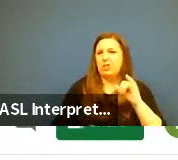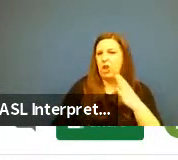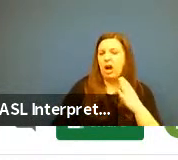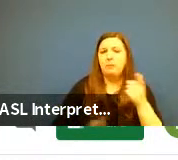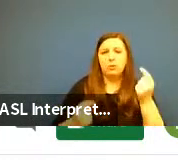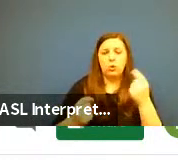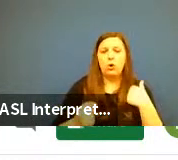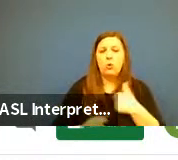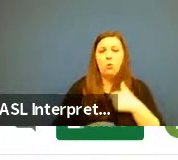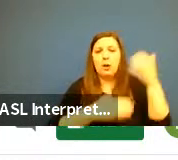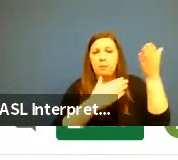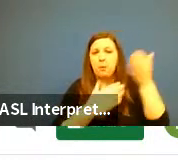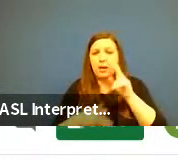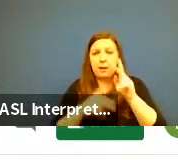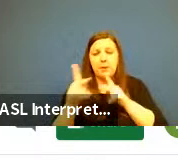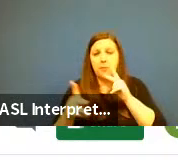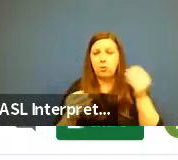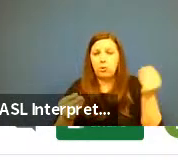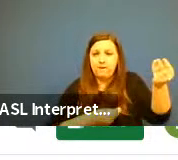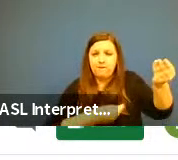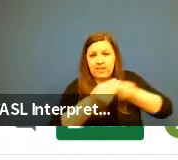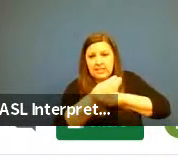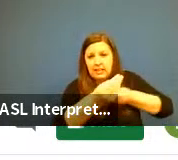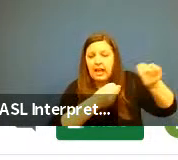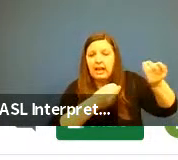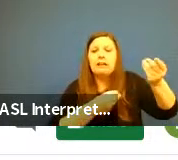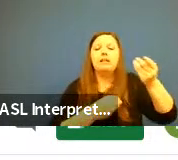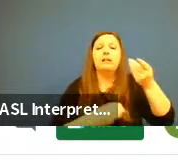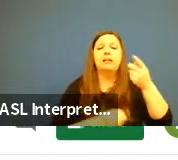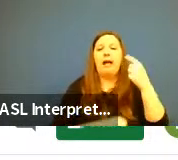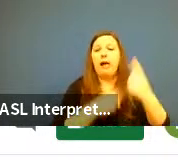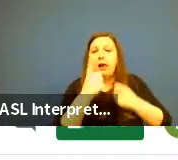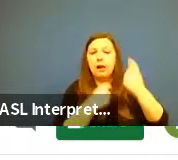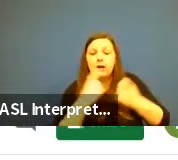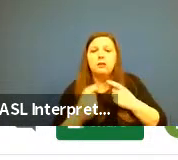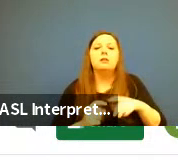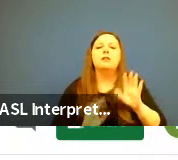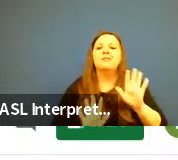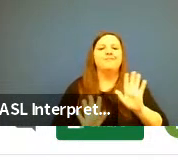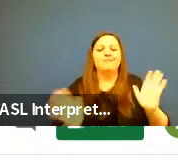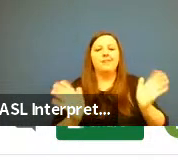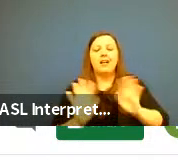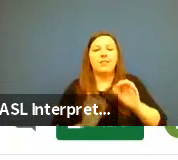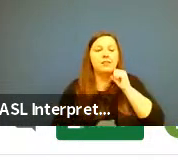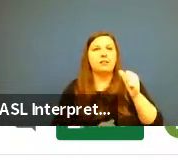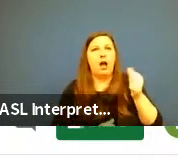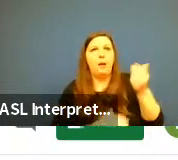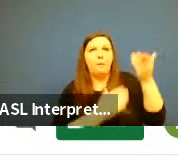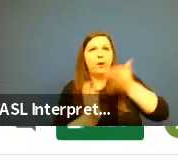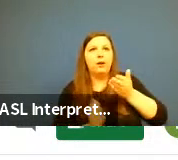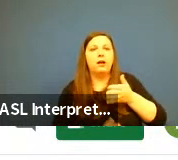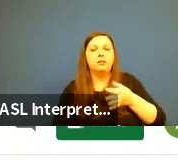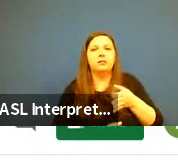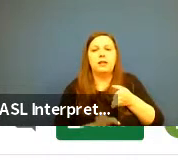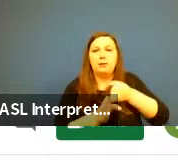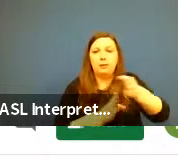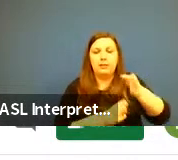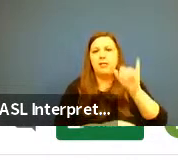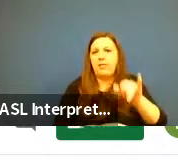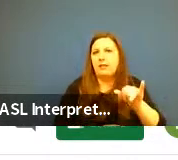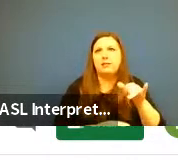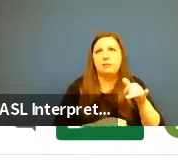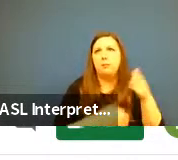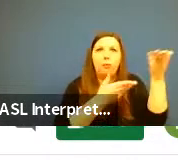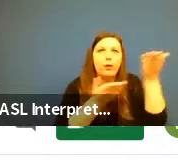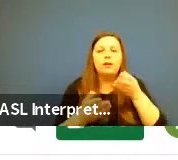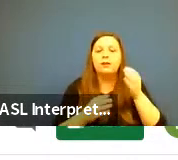facilitate, you know, asking you the questions that you want to get answered. Well, that's not bringing us the expertise. That's bringing us great facilitation. If they